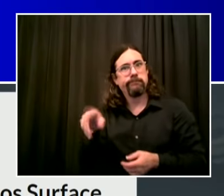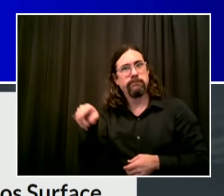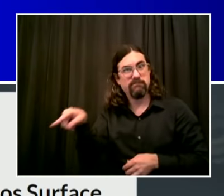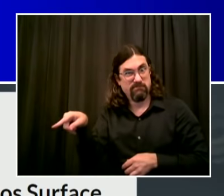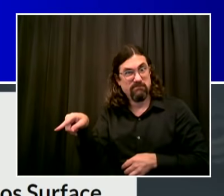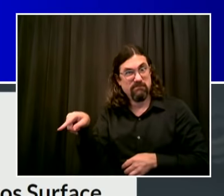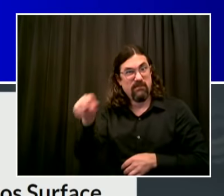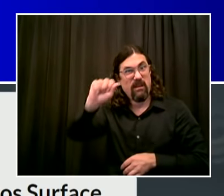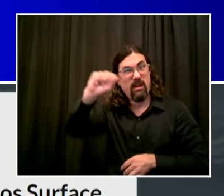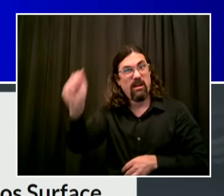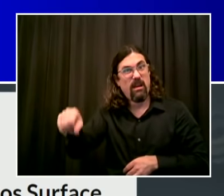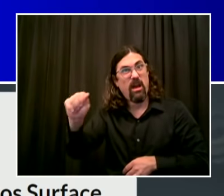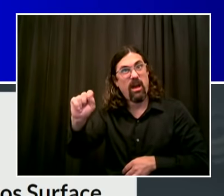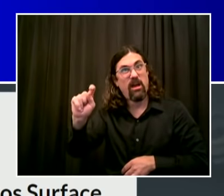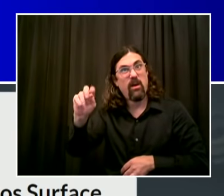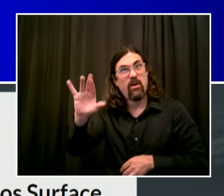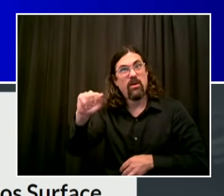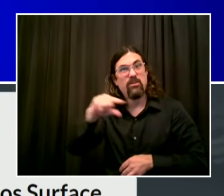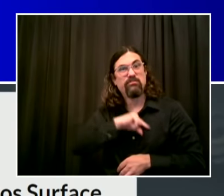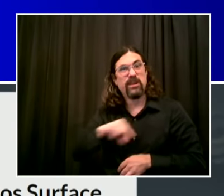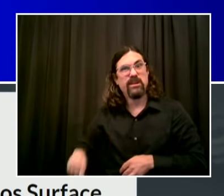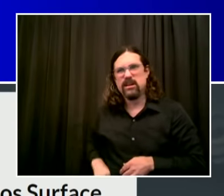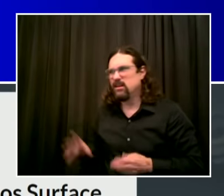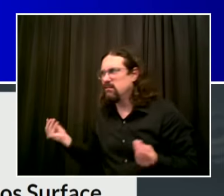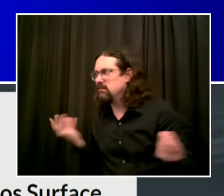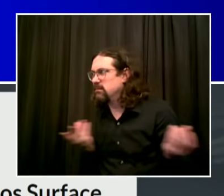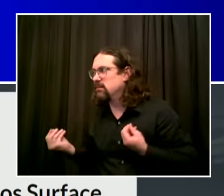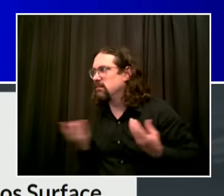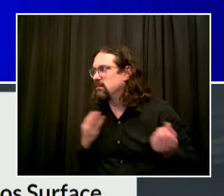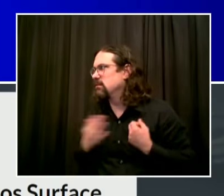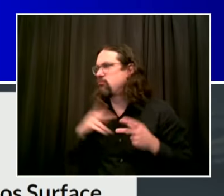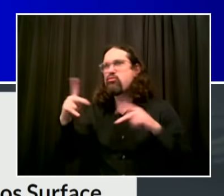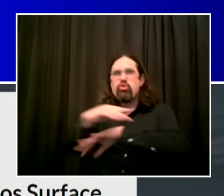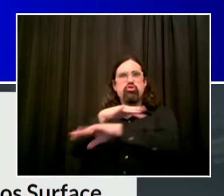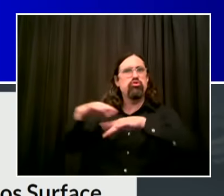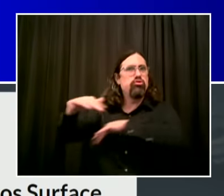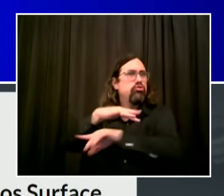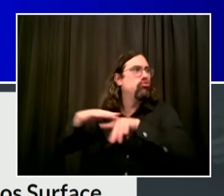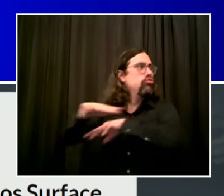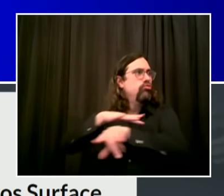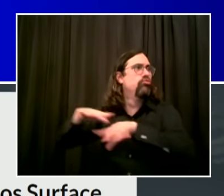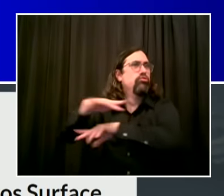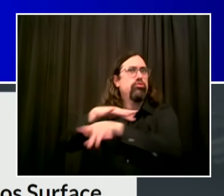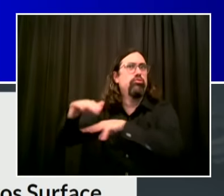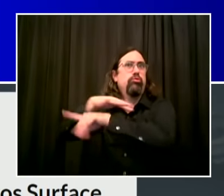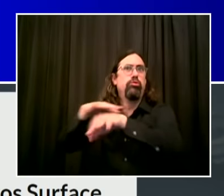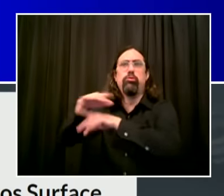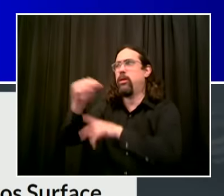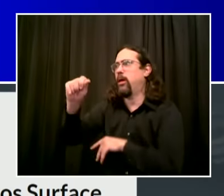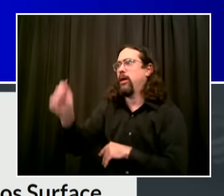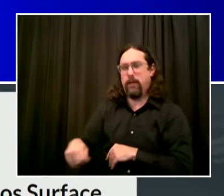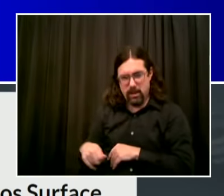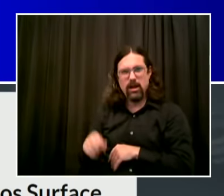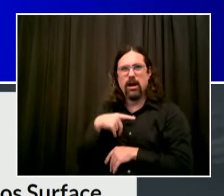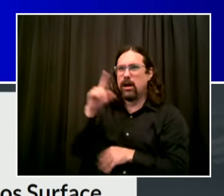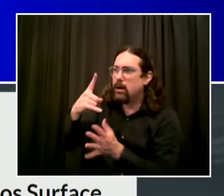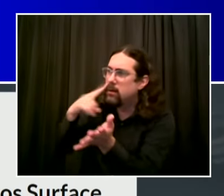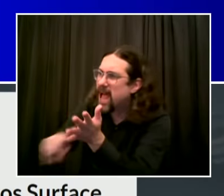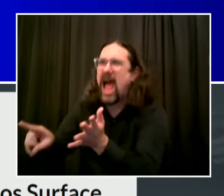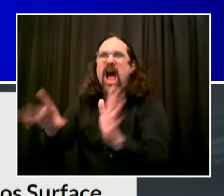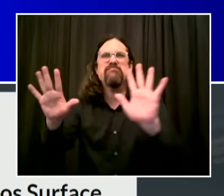not cooperate in our efforts to contain the coronavirus, they will be shut down. We don't want to give out summonses. Everyone's